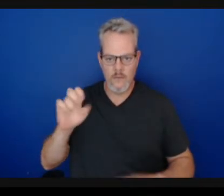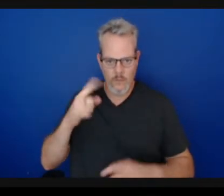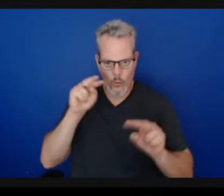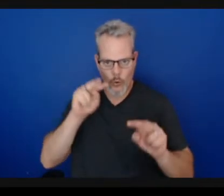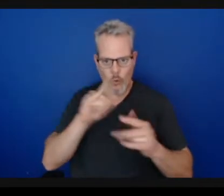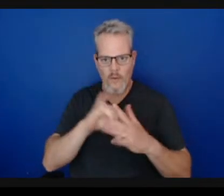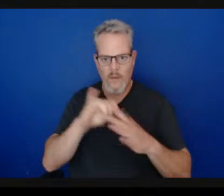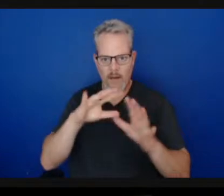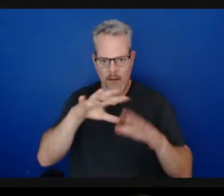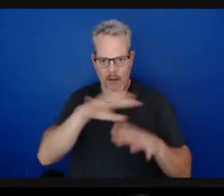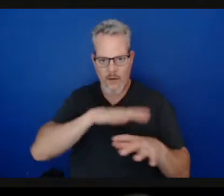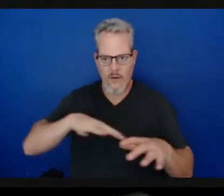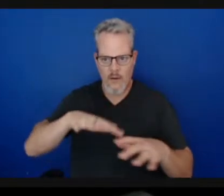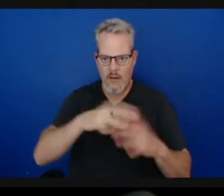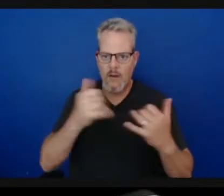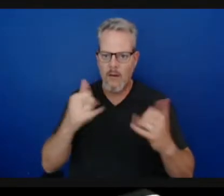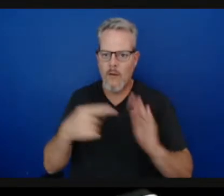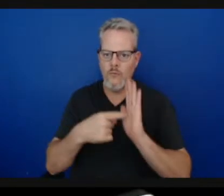over to